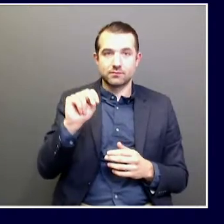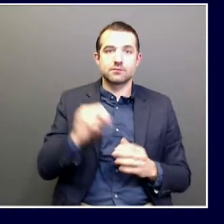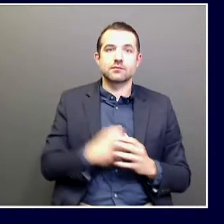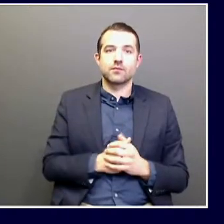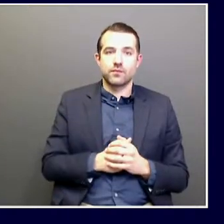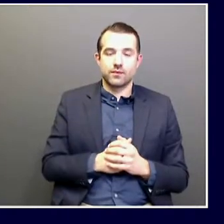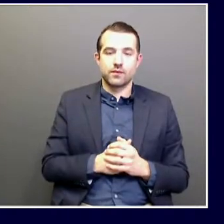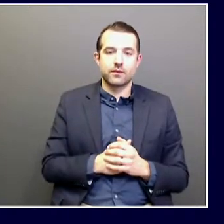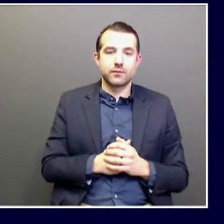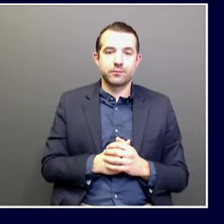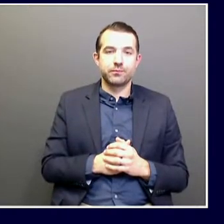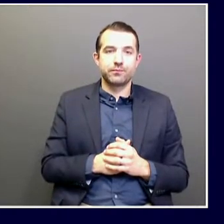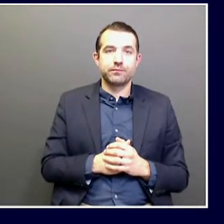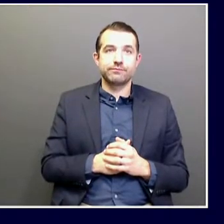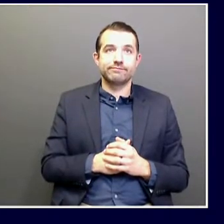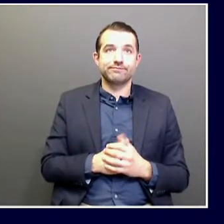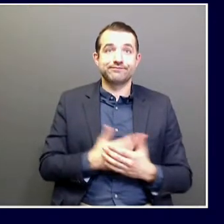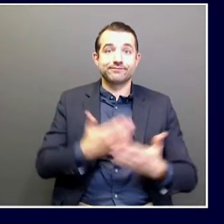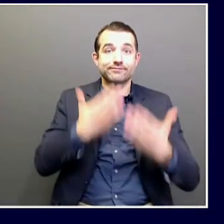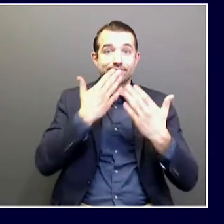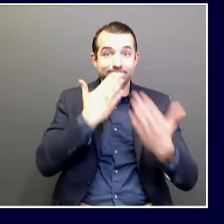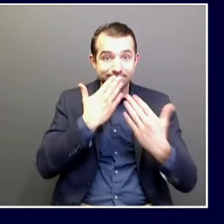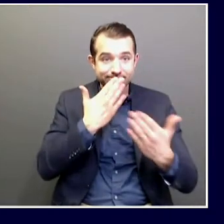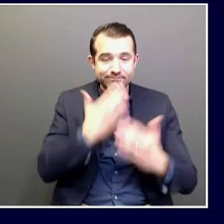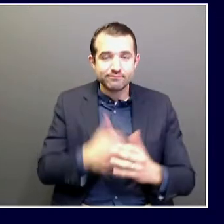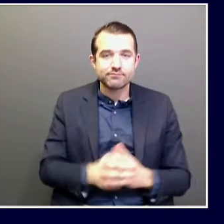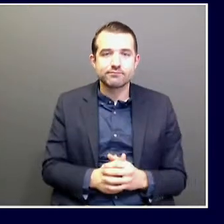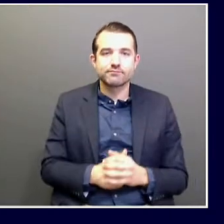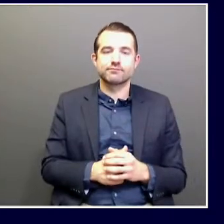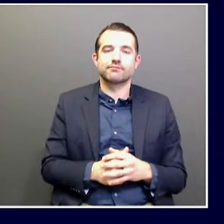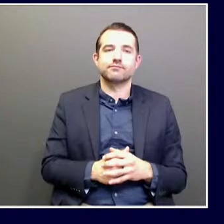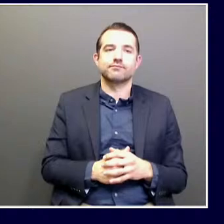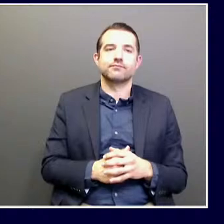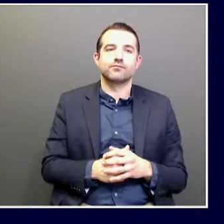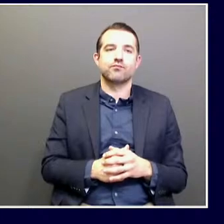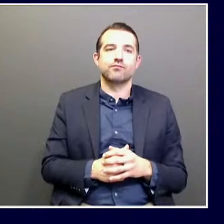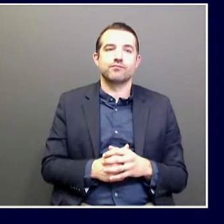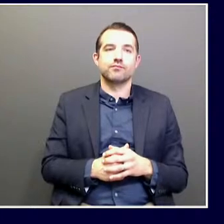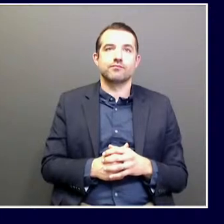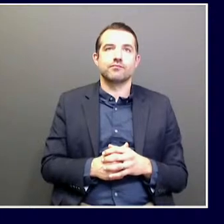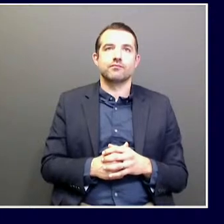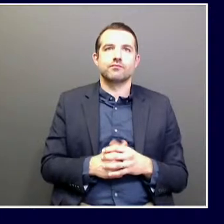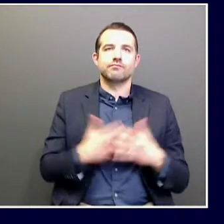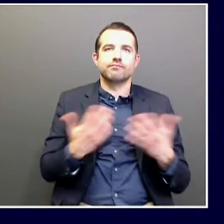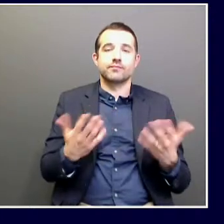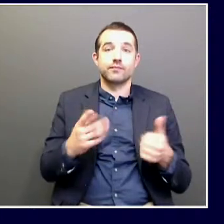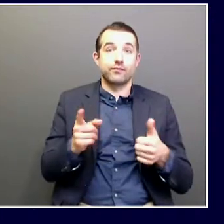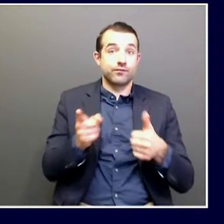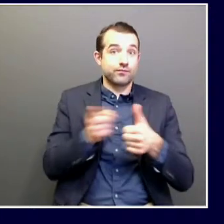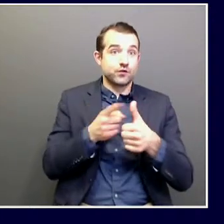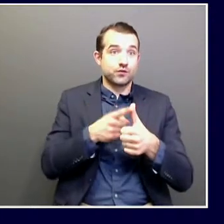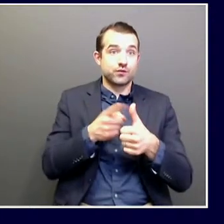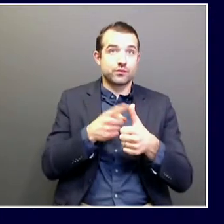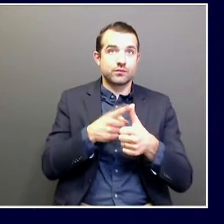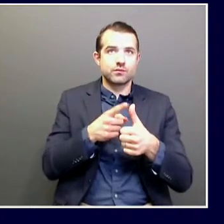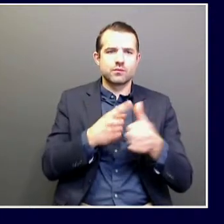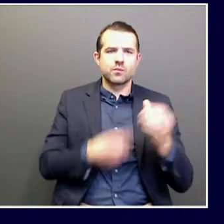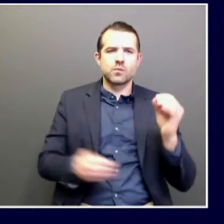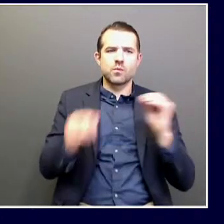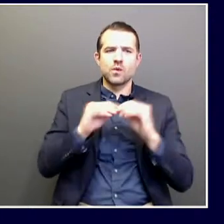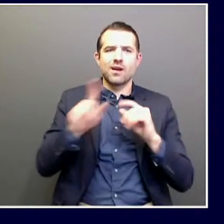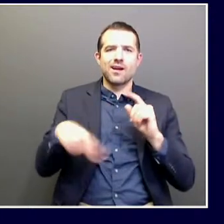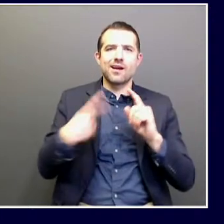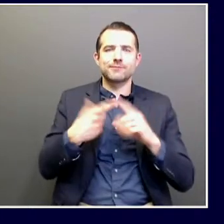questions. The first question is kind of more a logistical question, I guess. I heard from a